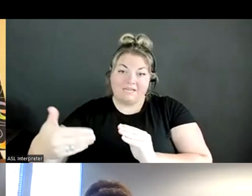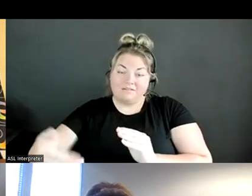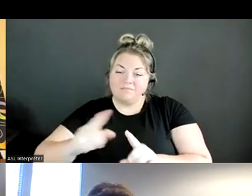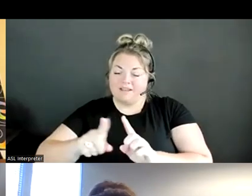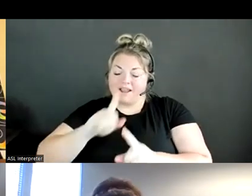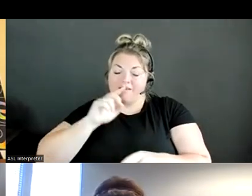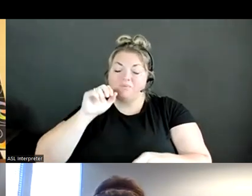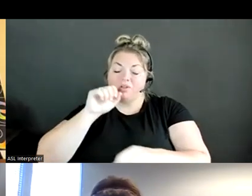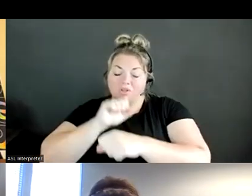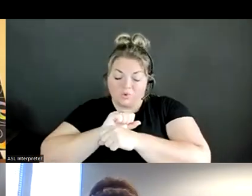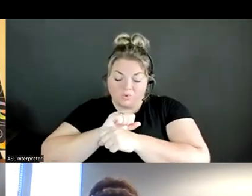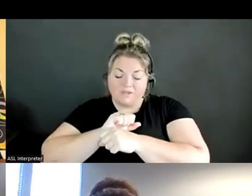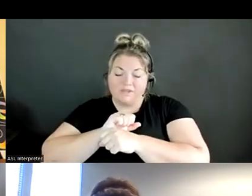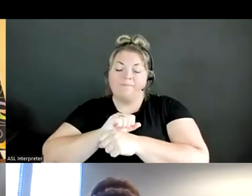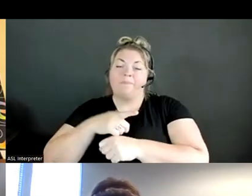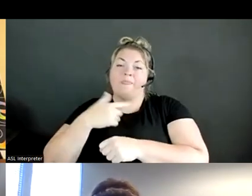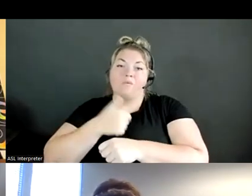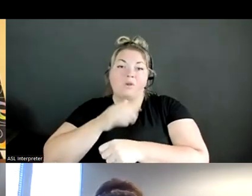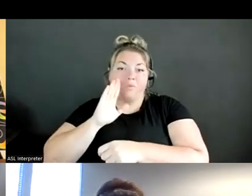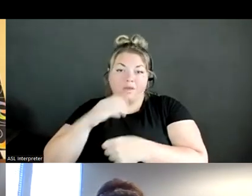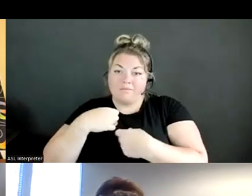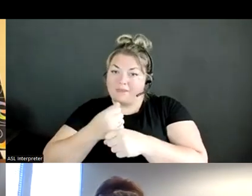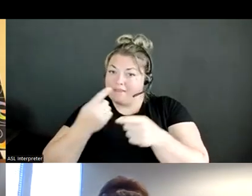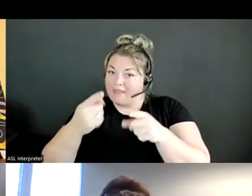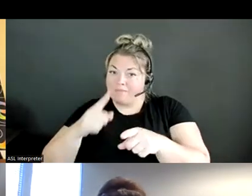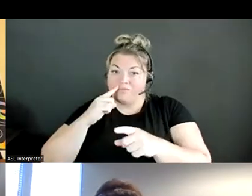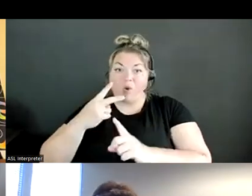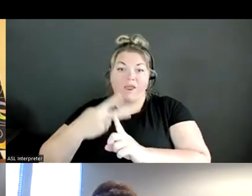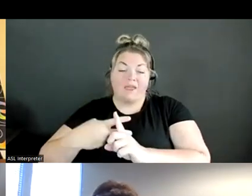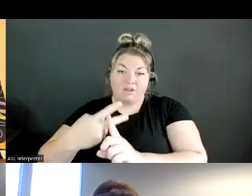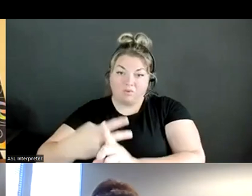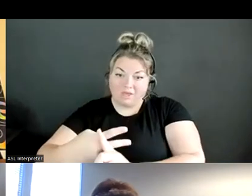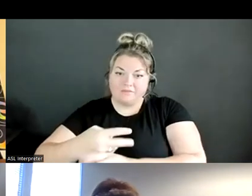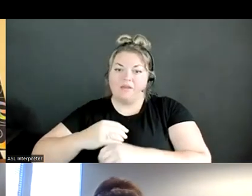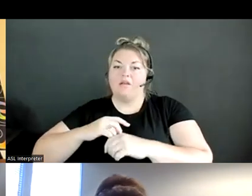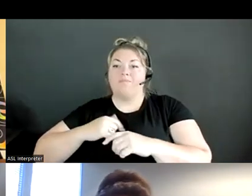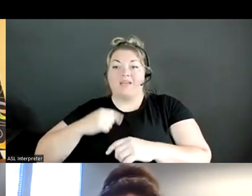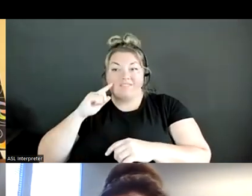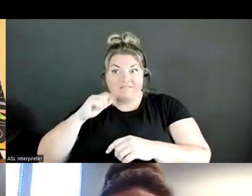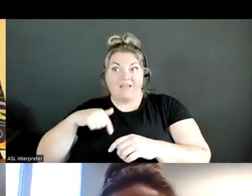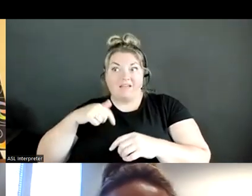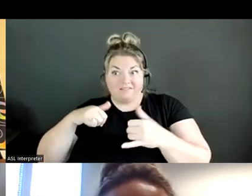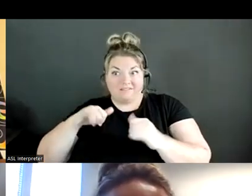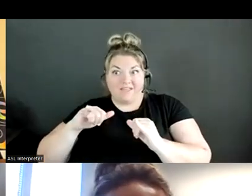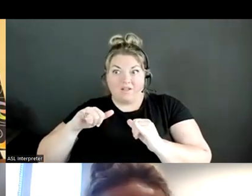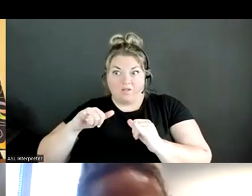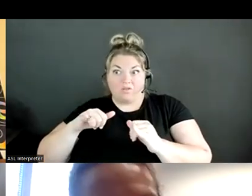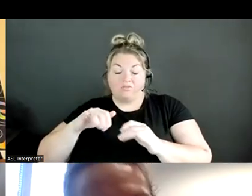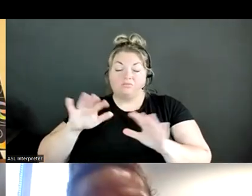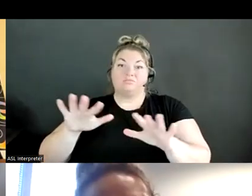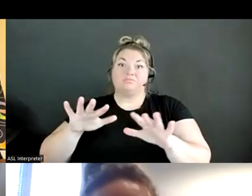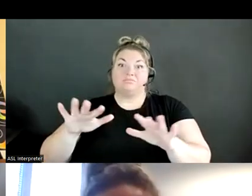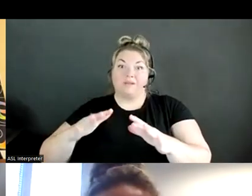absolutely, we will make it happen for every other month. I think that still stretches us,